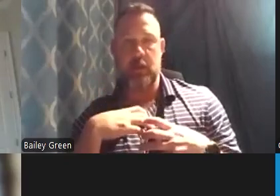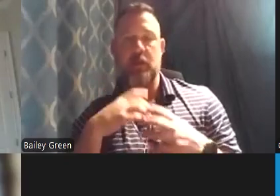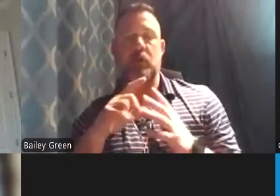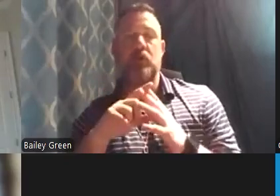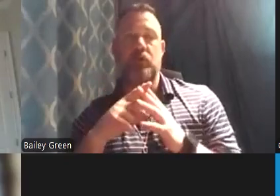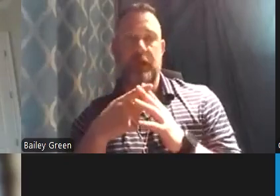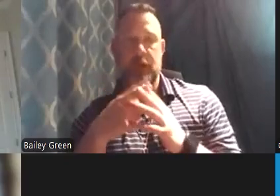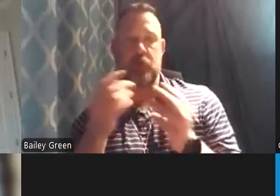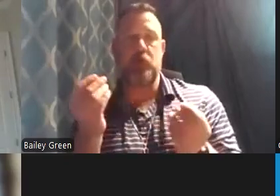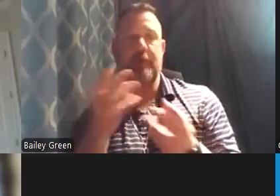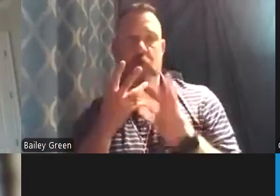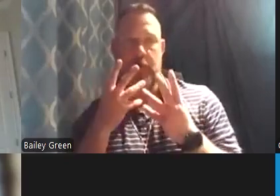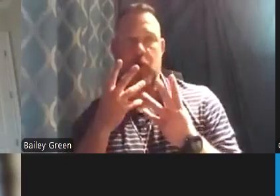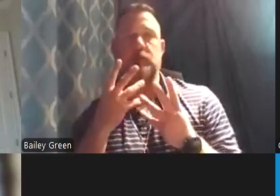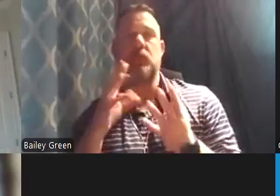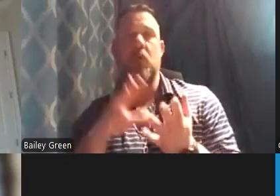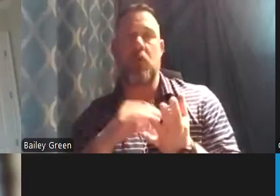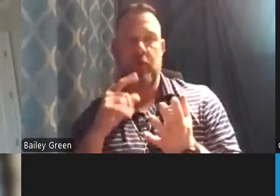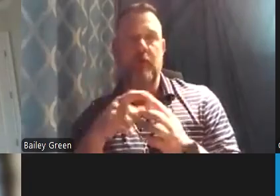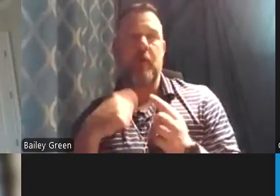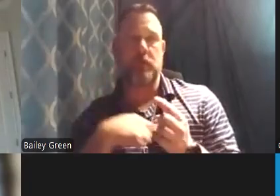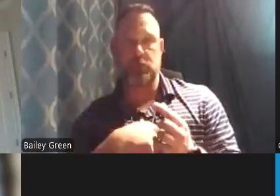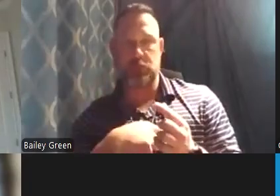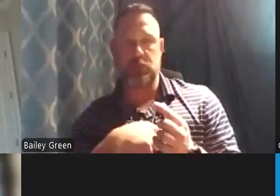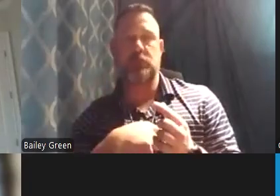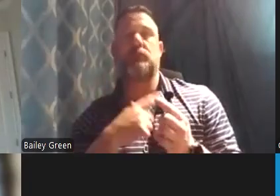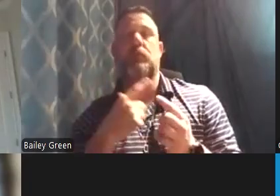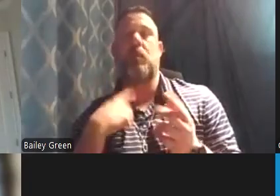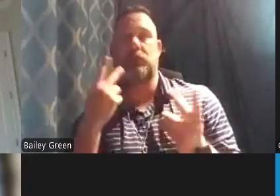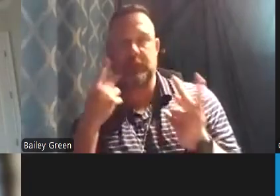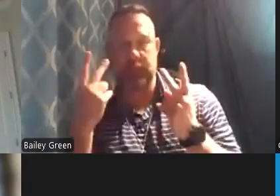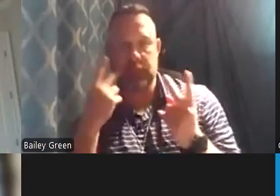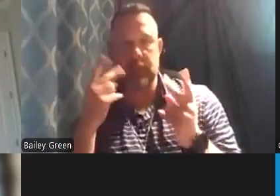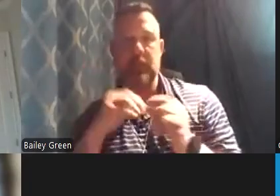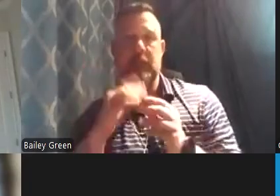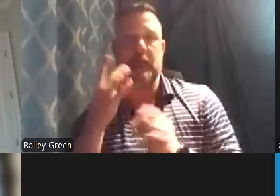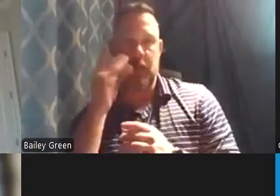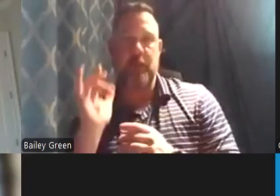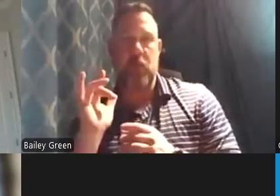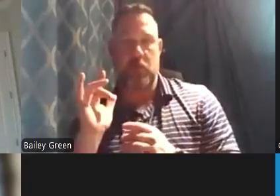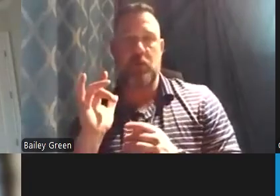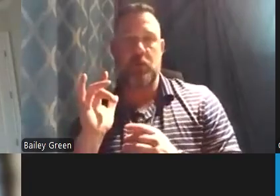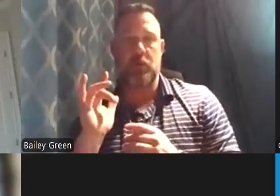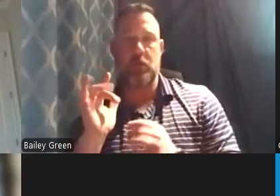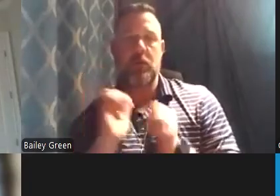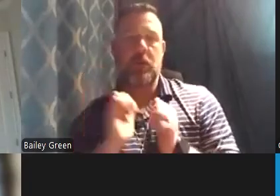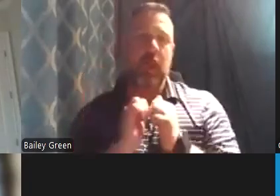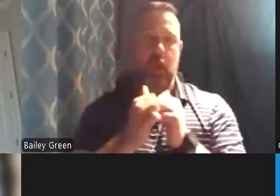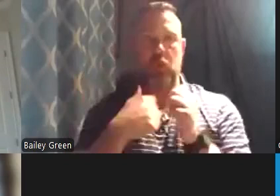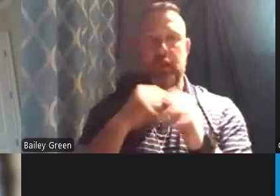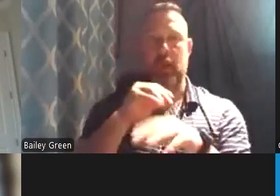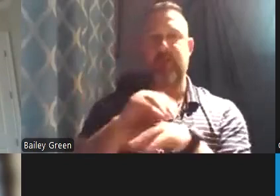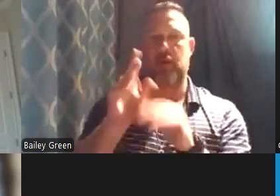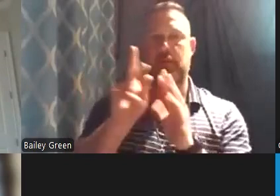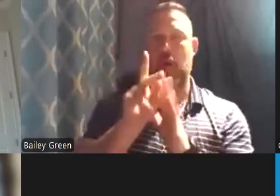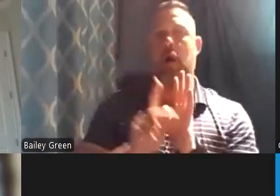to inform us about and to learn from us about what we're seeing in California and how we might affect policy, I think